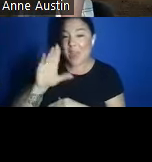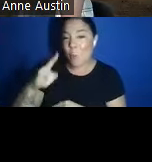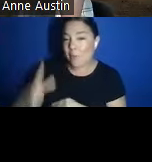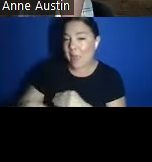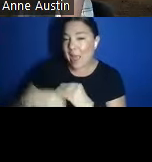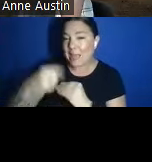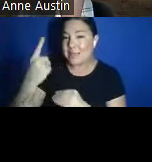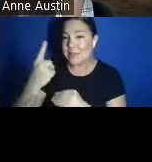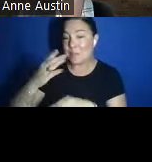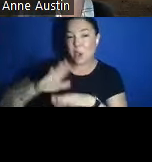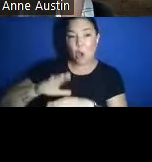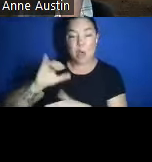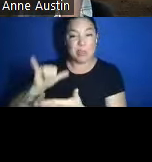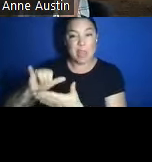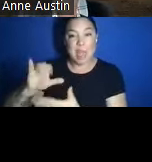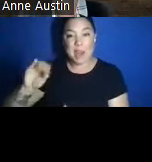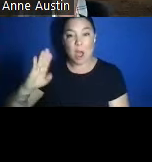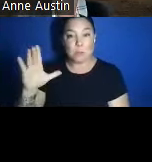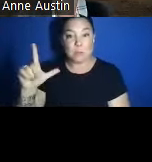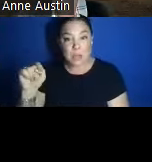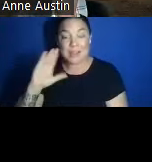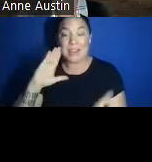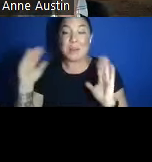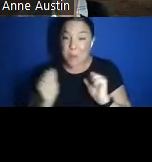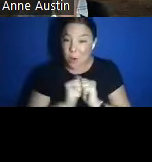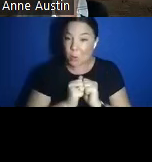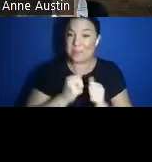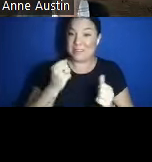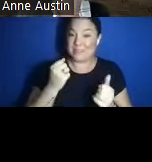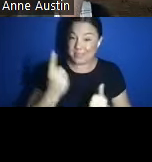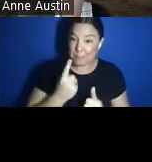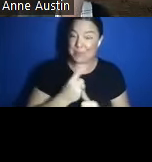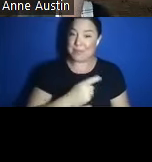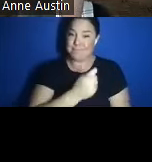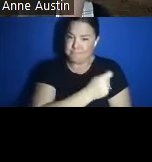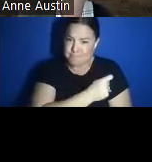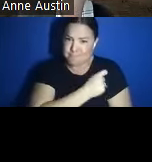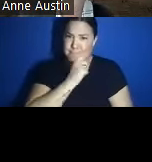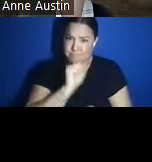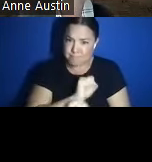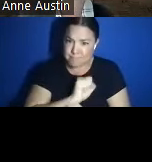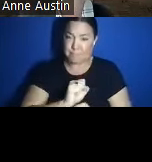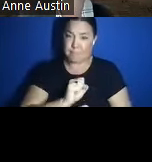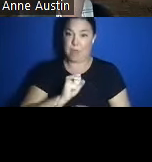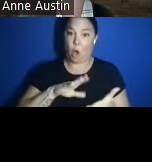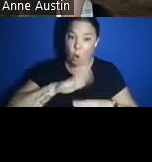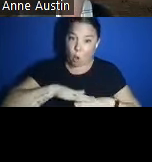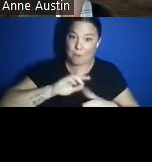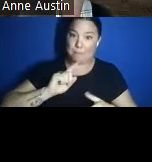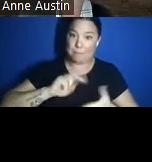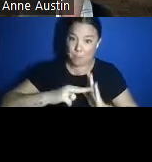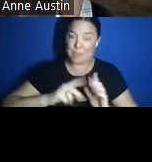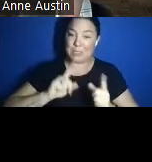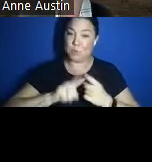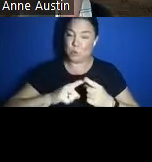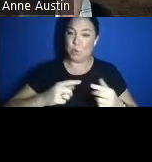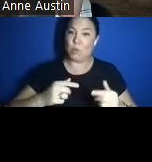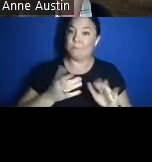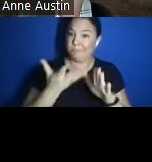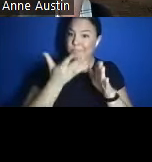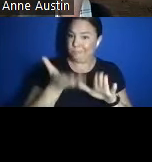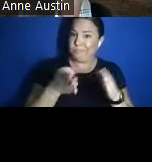something that was on human mummified remains? So really our only concrete avenue for the study of tattooing